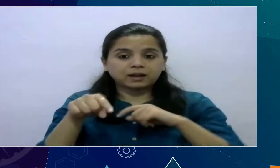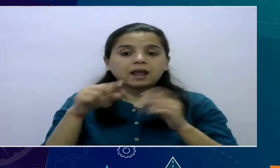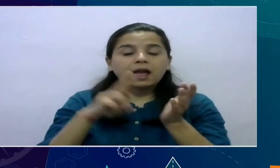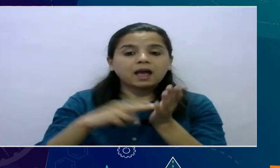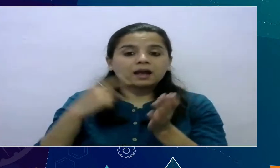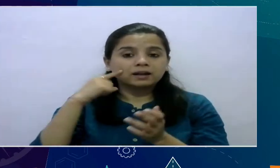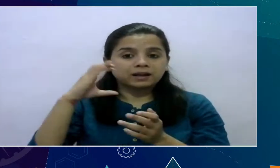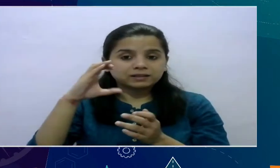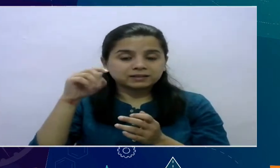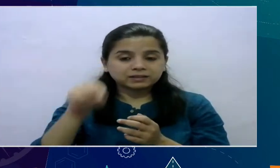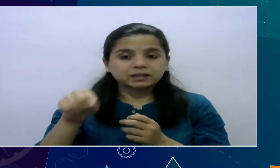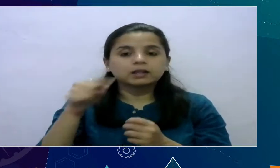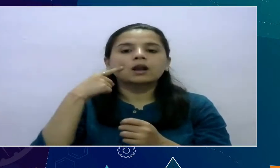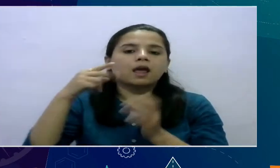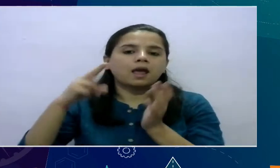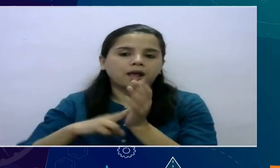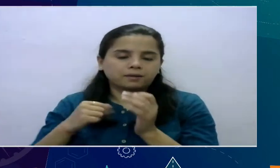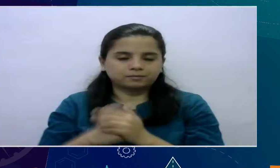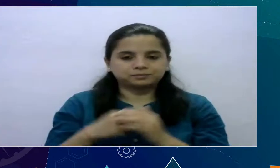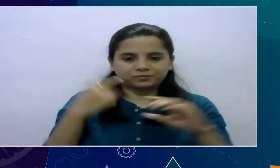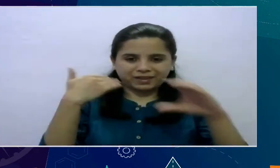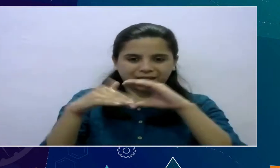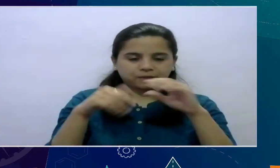dth.class9@ciet.nic.in is the email ID. And also